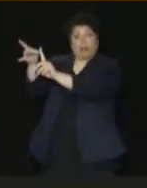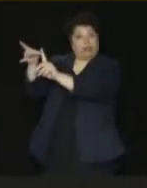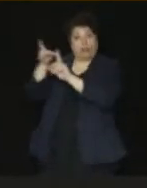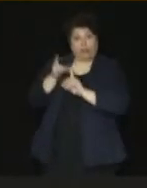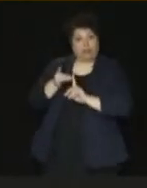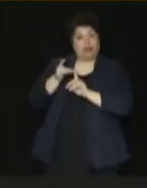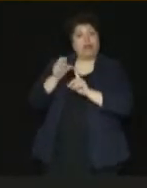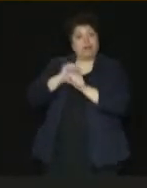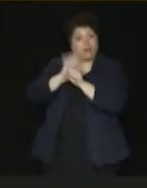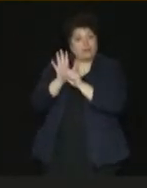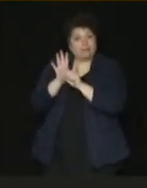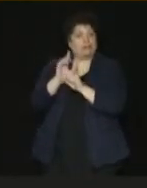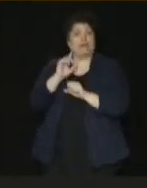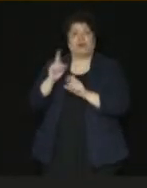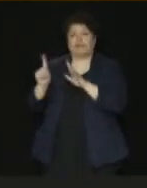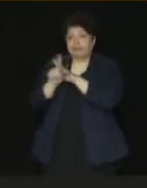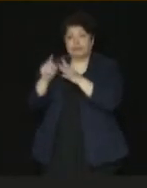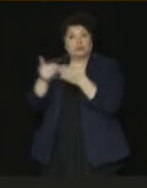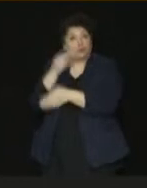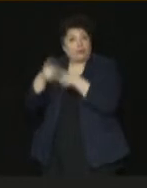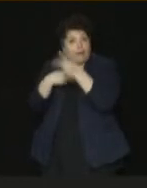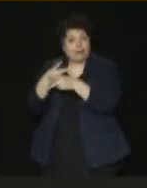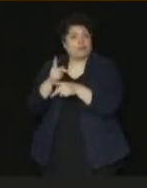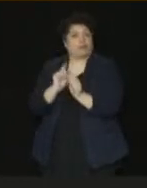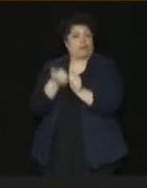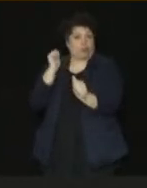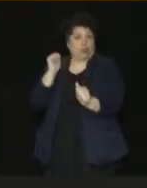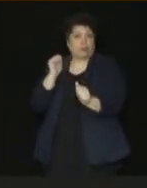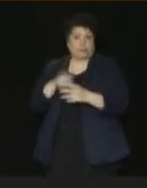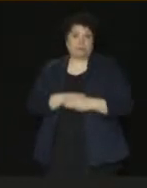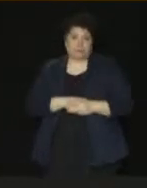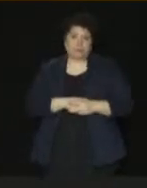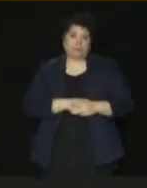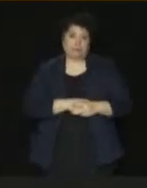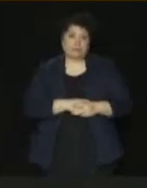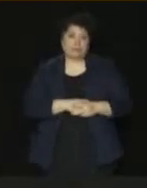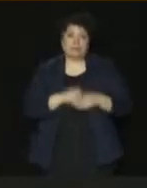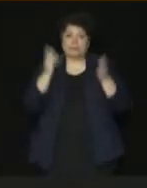the virus and its variants. Thank you. Operator, next question on the phone.